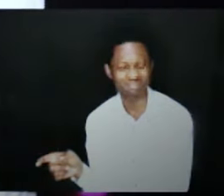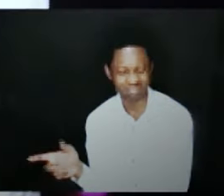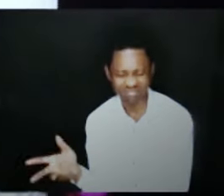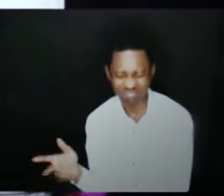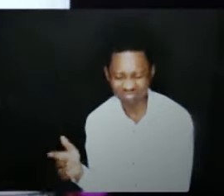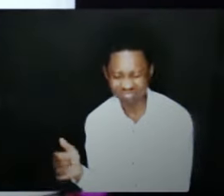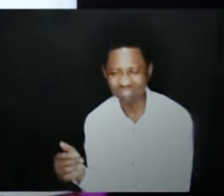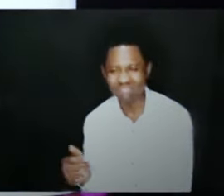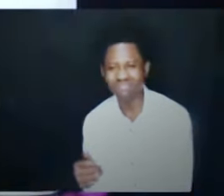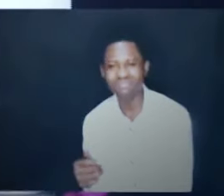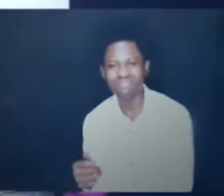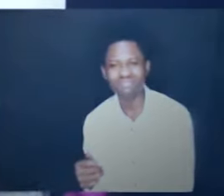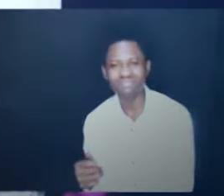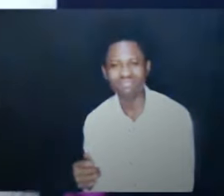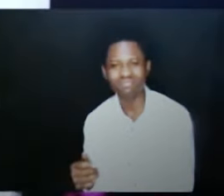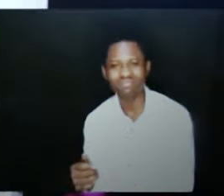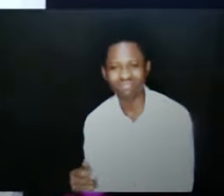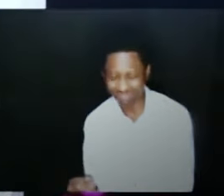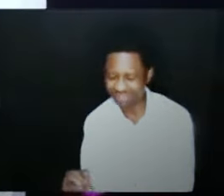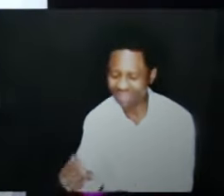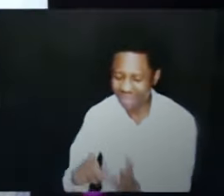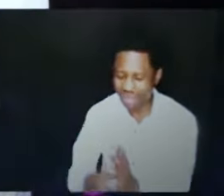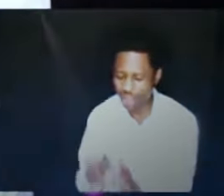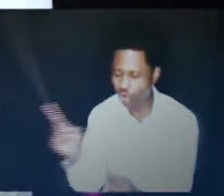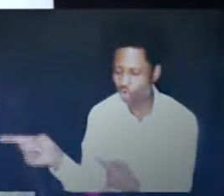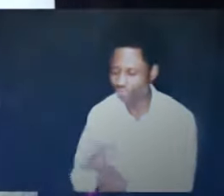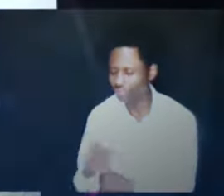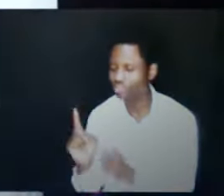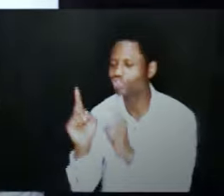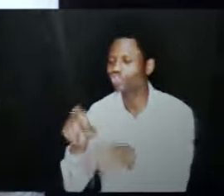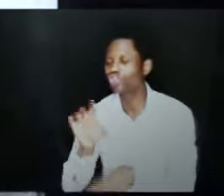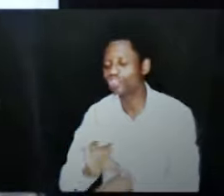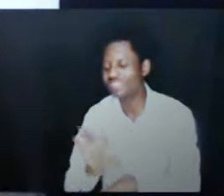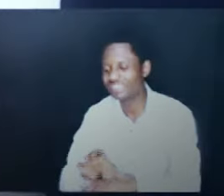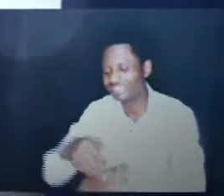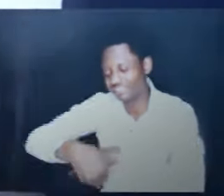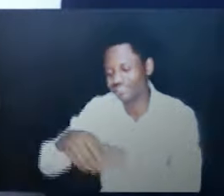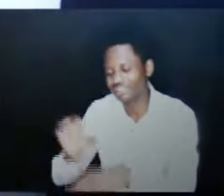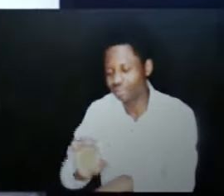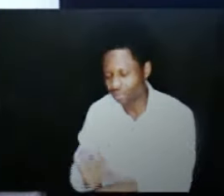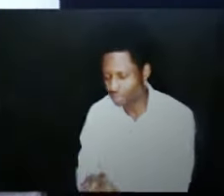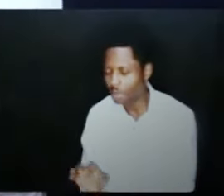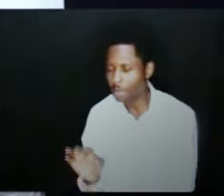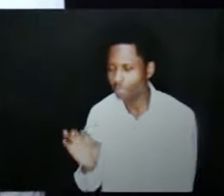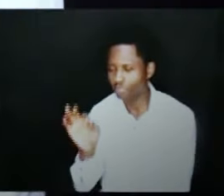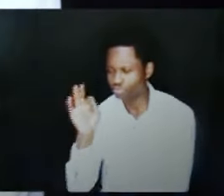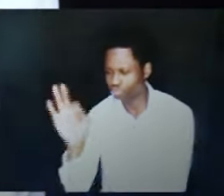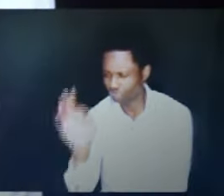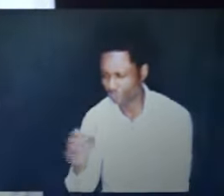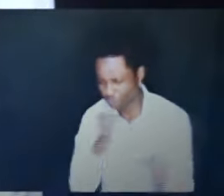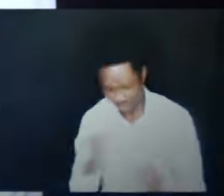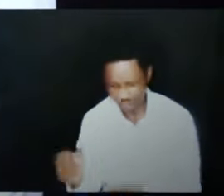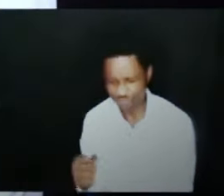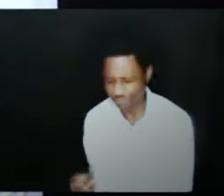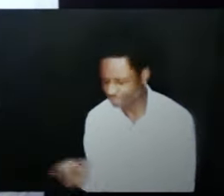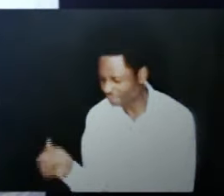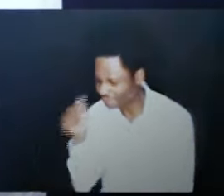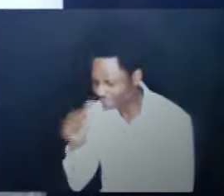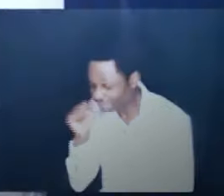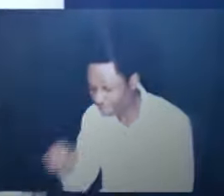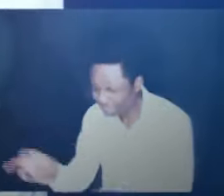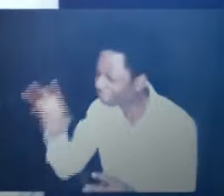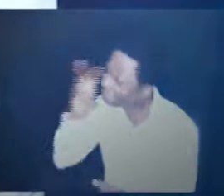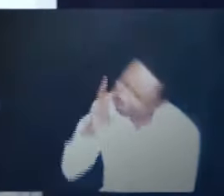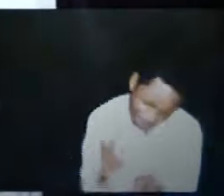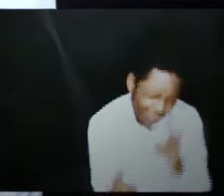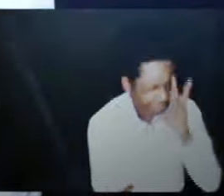Ahomete, so. Yes. The one day we went to church, it was an evening church service. The message was powerful. And this lady was